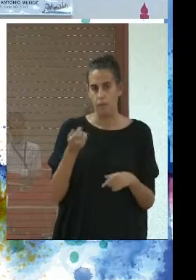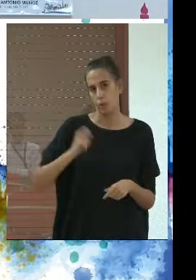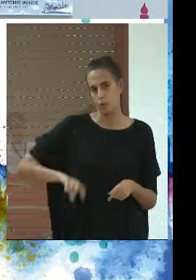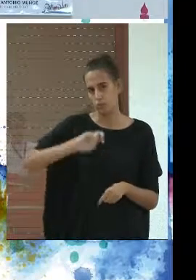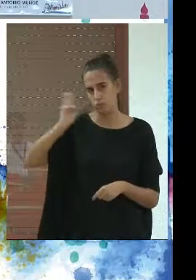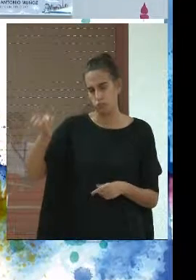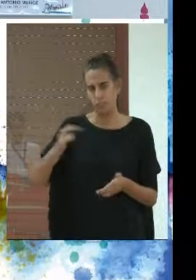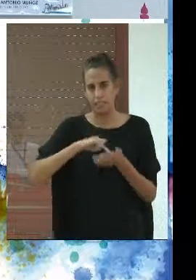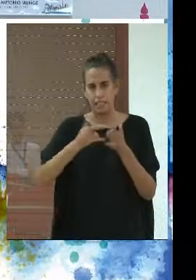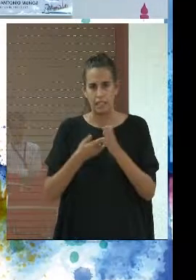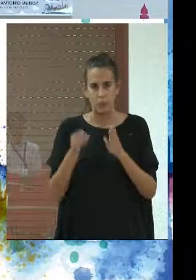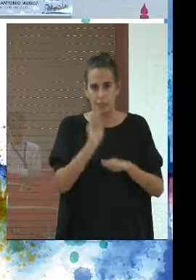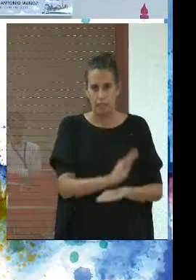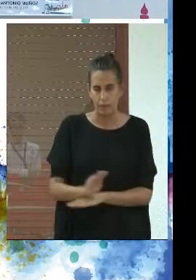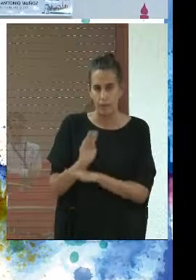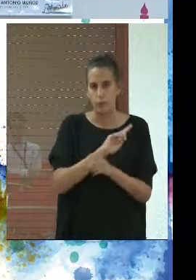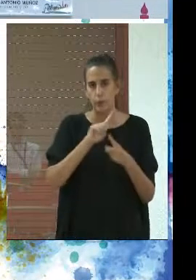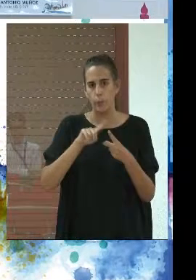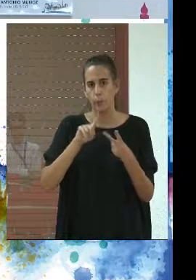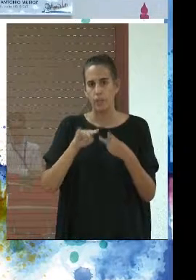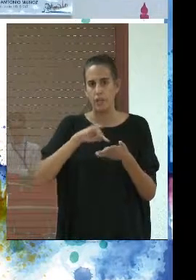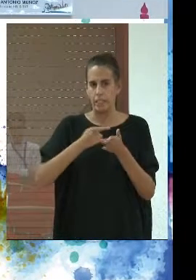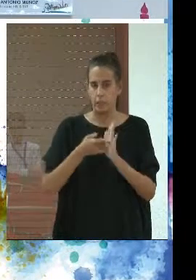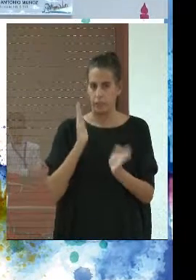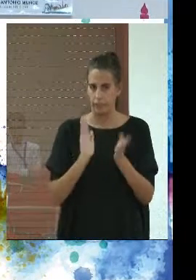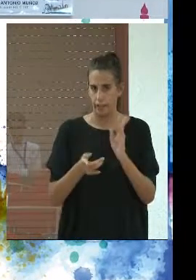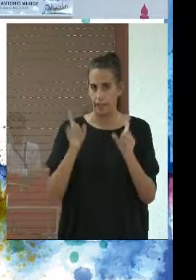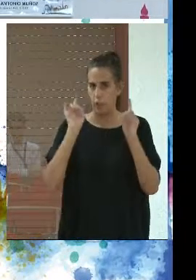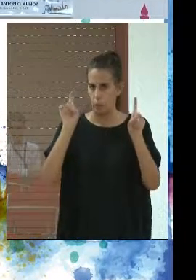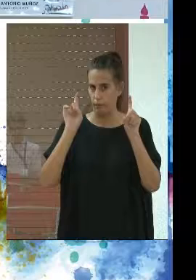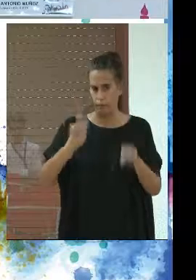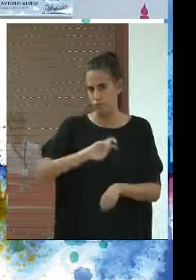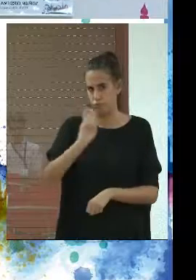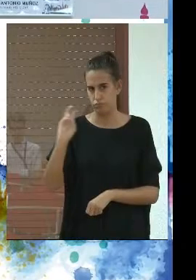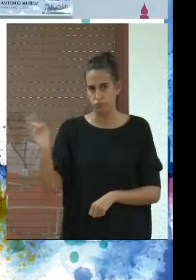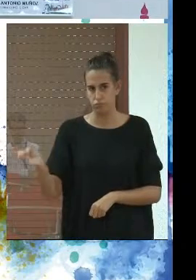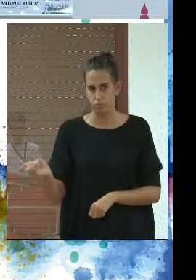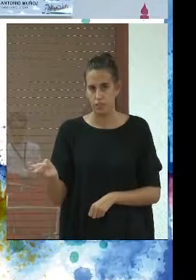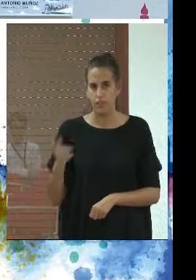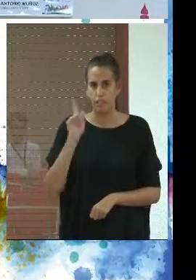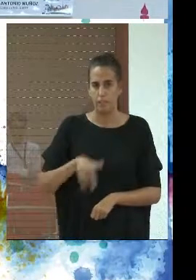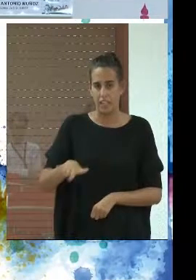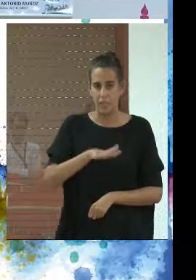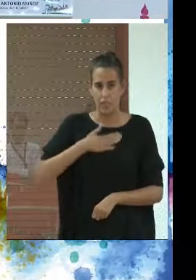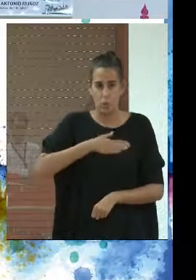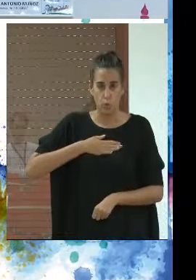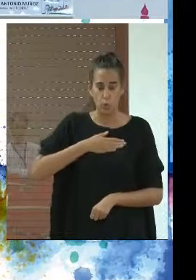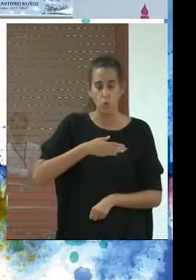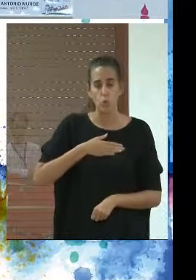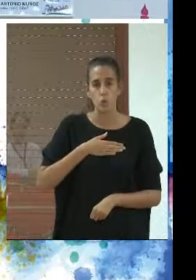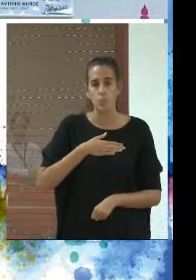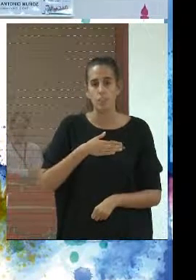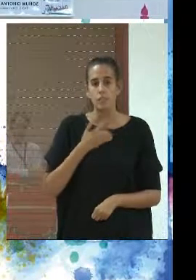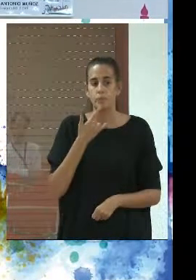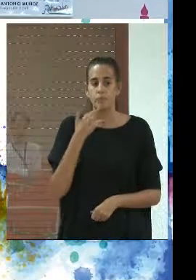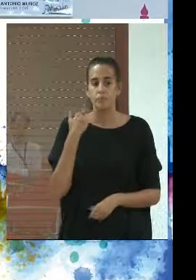a multidisciplinary conversation between the maintenance technicians, the rehabilitation technicians, the educators, etc.,